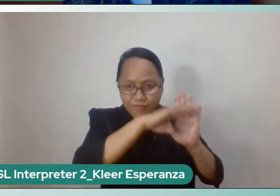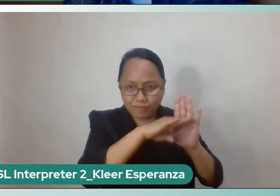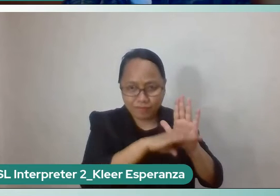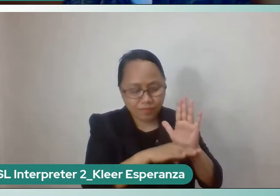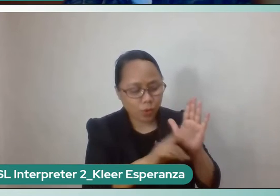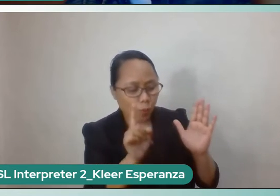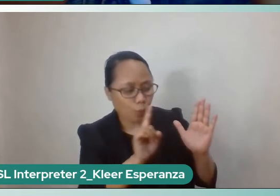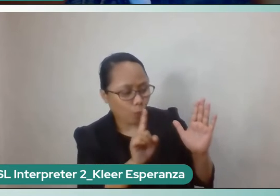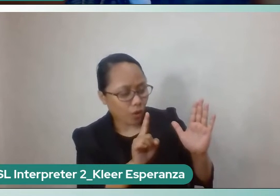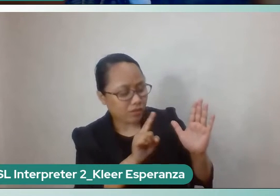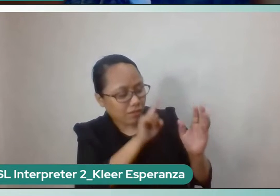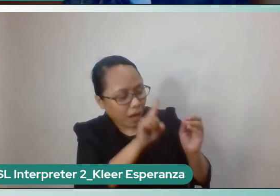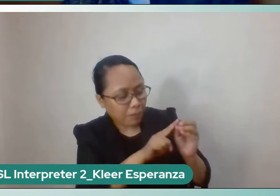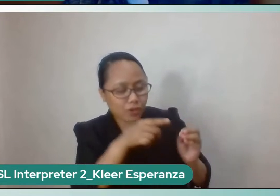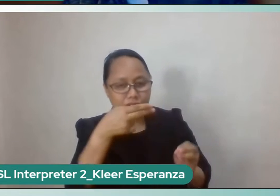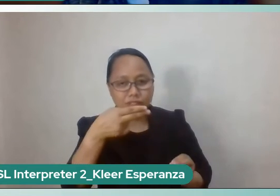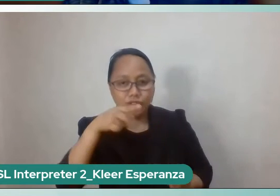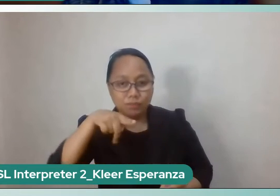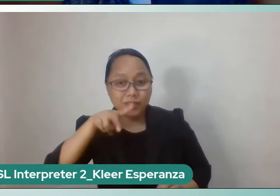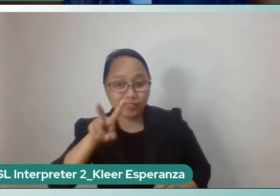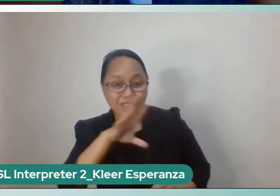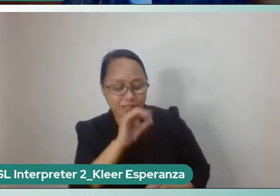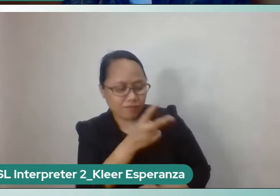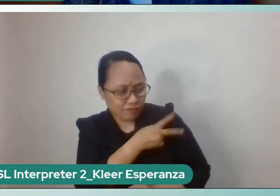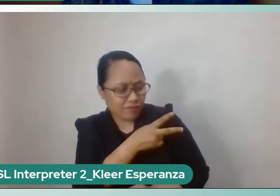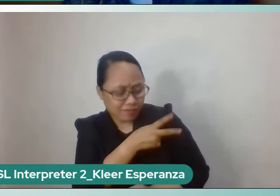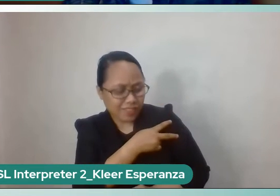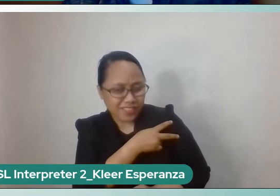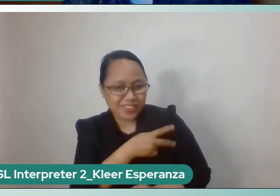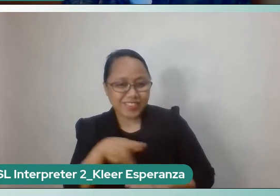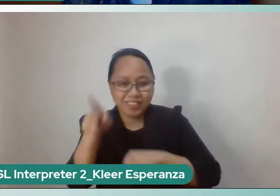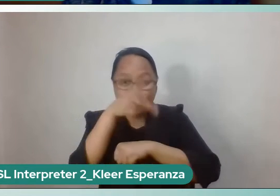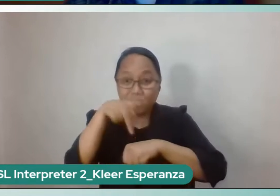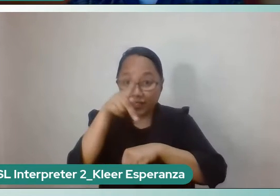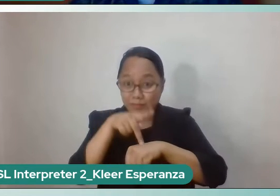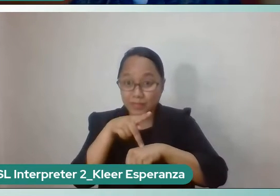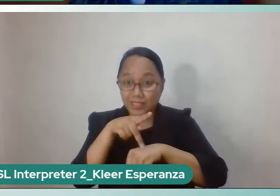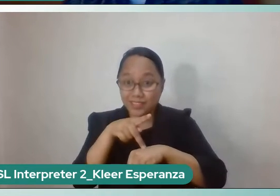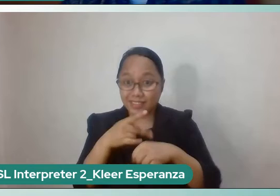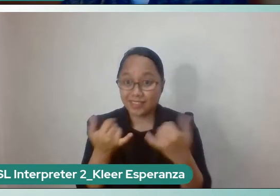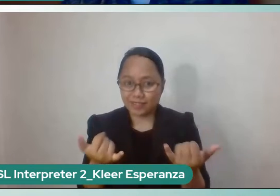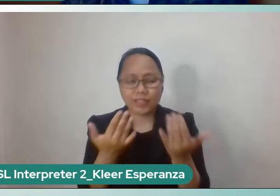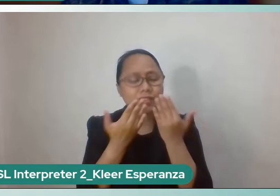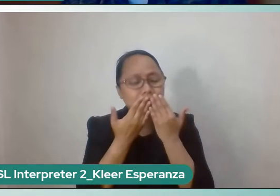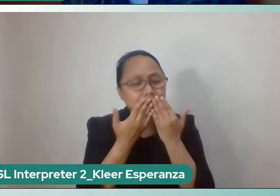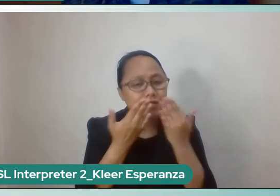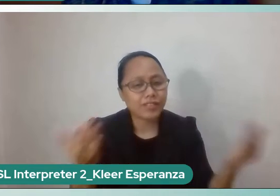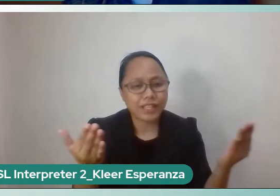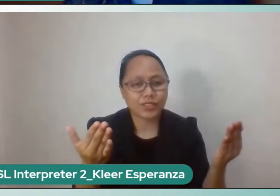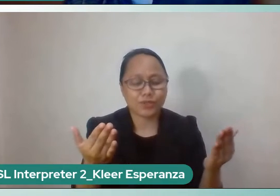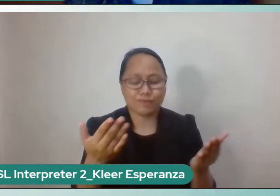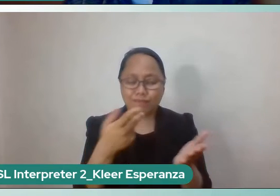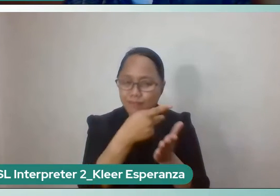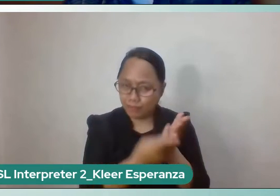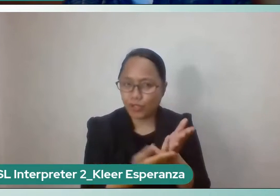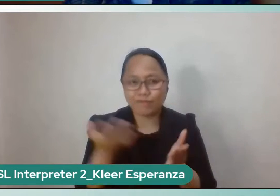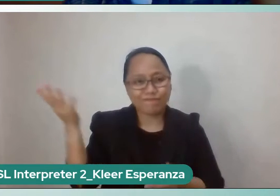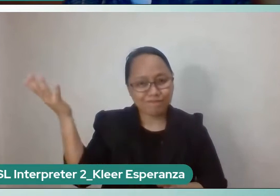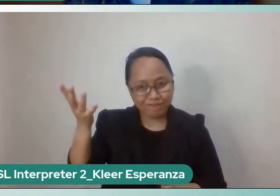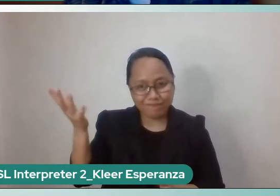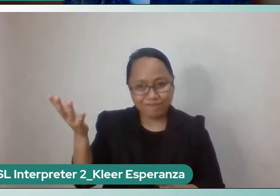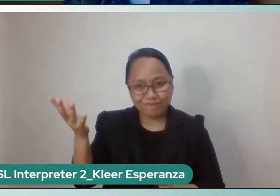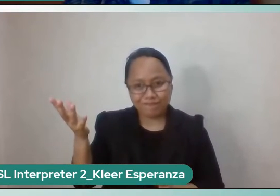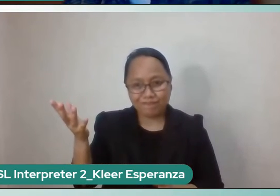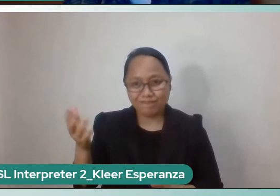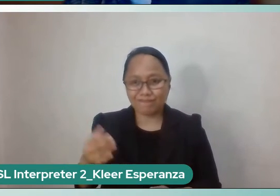and improve the vaccination rates in the Philippines. So with that one, thank you so much, Cairo, for elaborating further